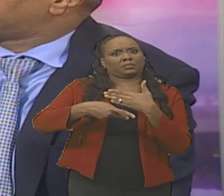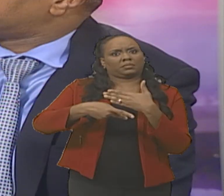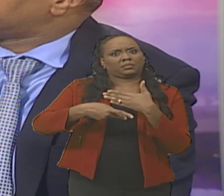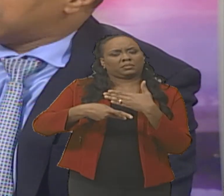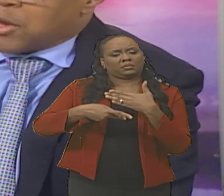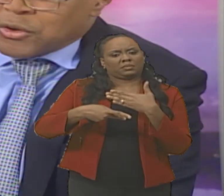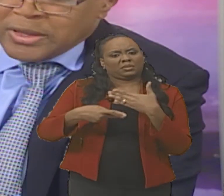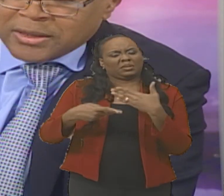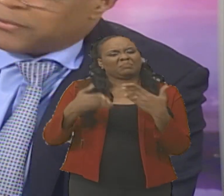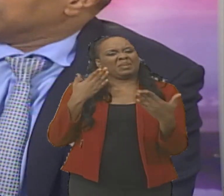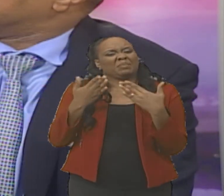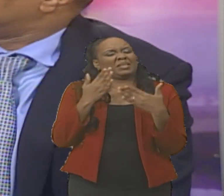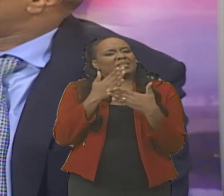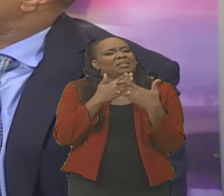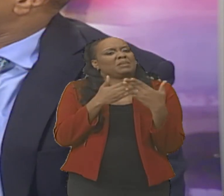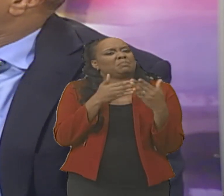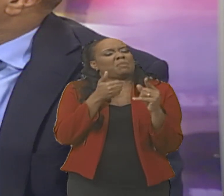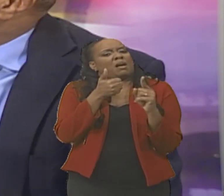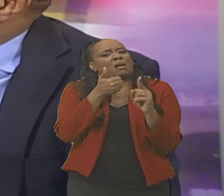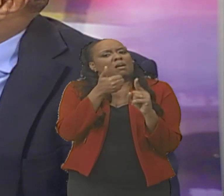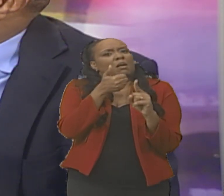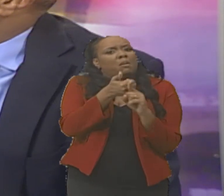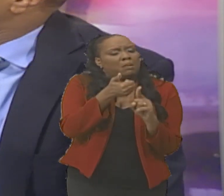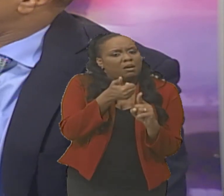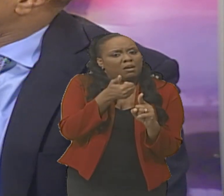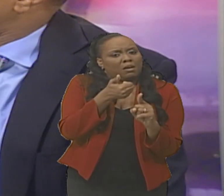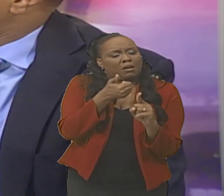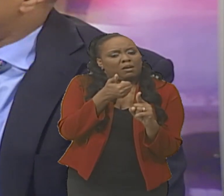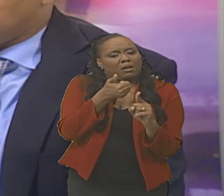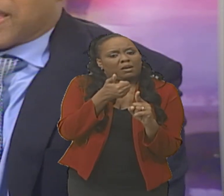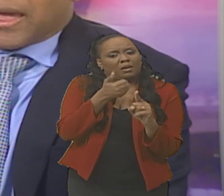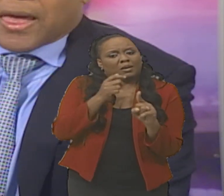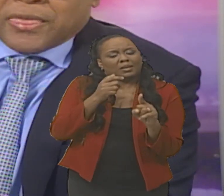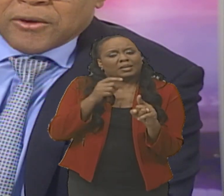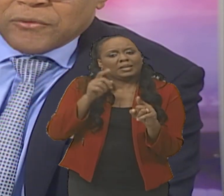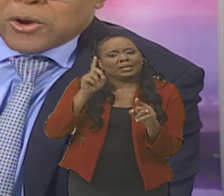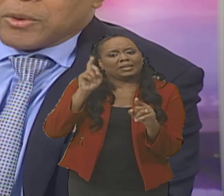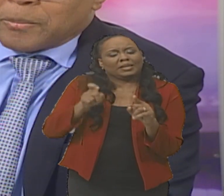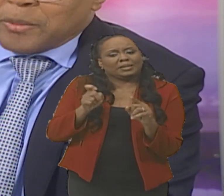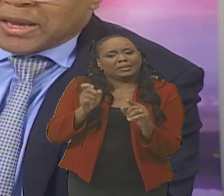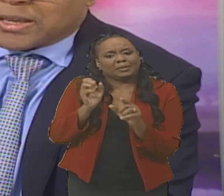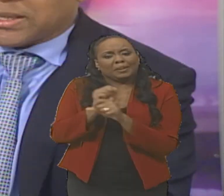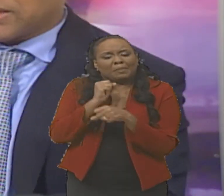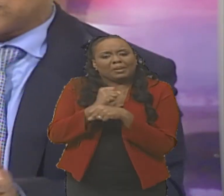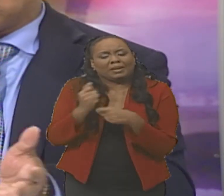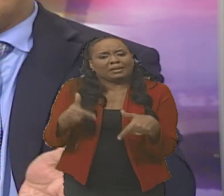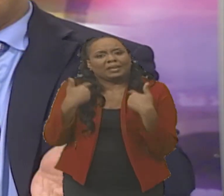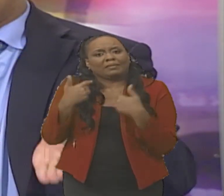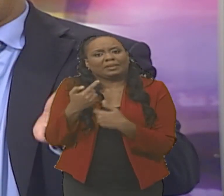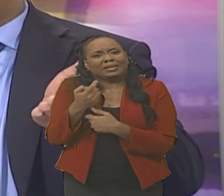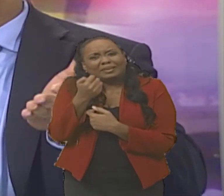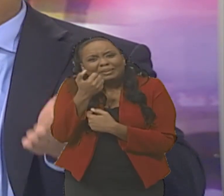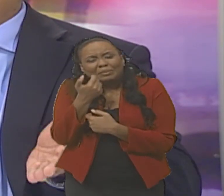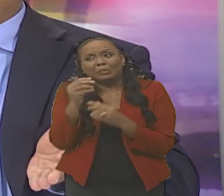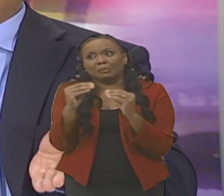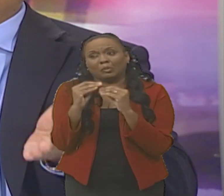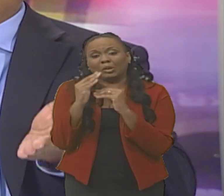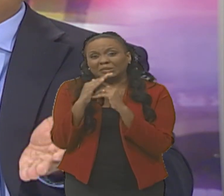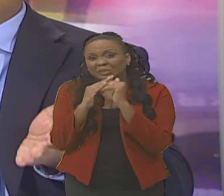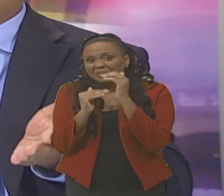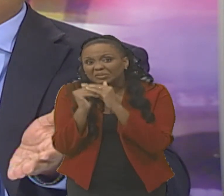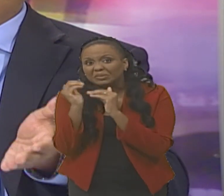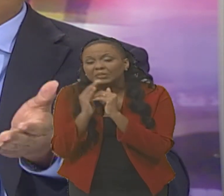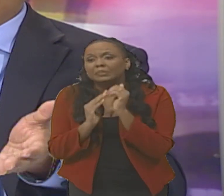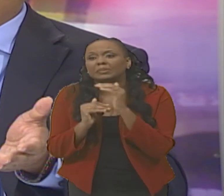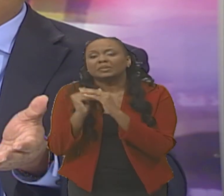impact at first, you need to feed them, give them breakfast, is what she would say, right? And therefore, it would make it sense to accommodate and build